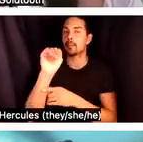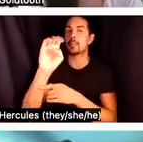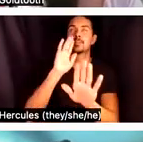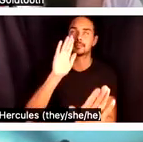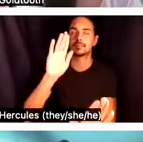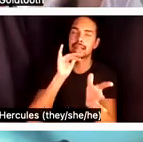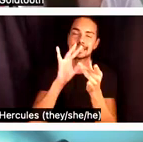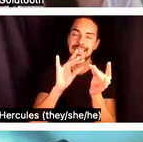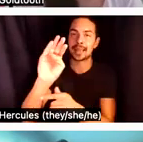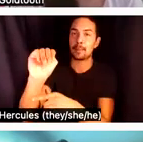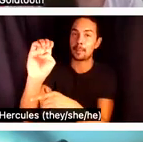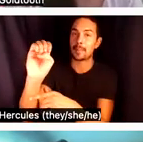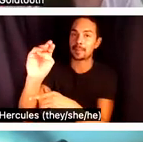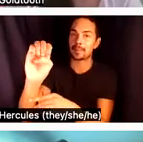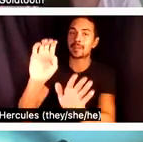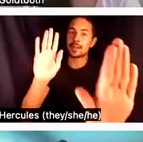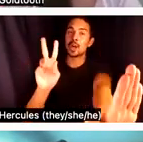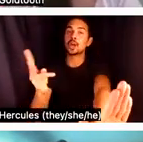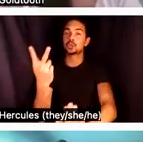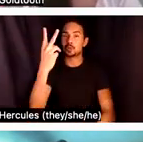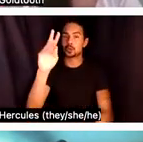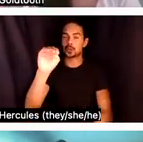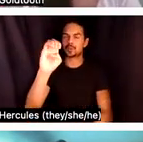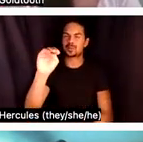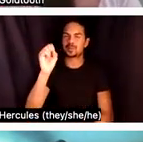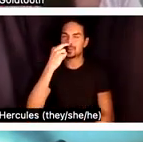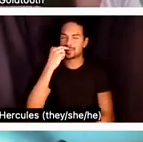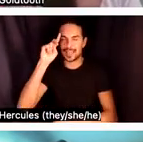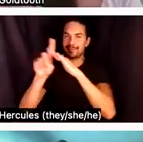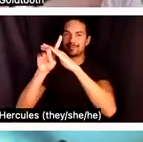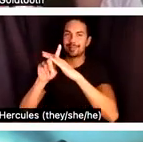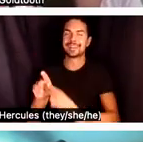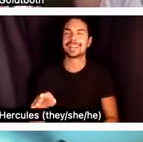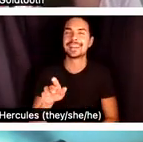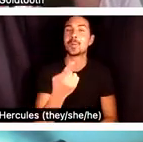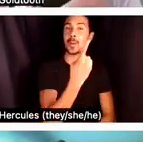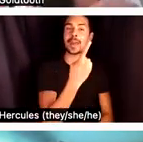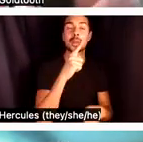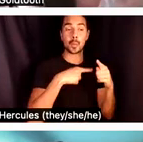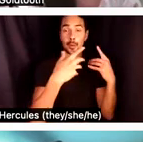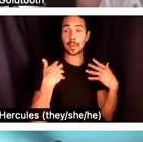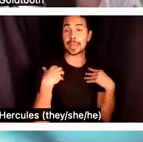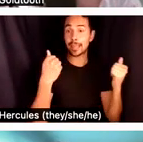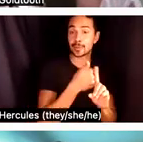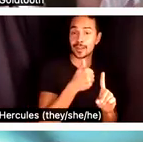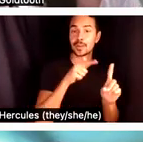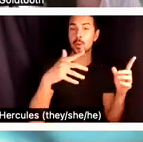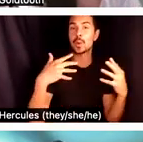Well, actually I have two memes that come to mind. One was when you heal yourself, you're healing